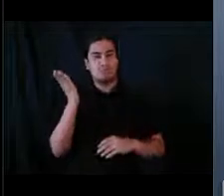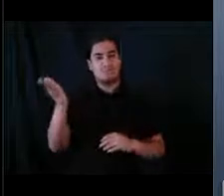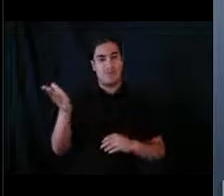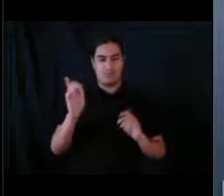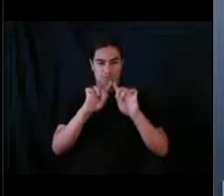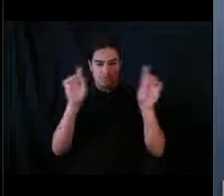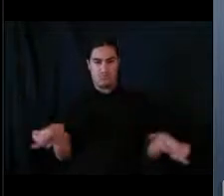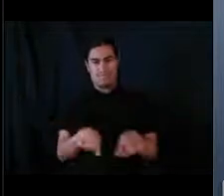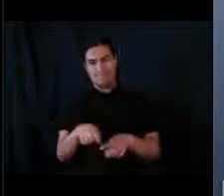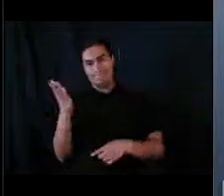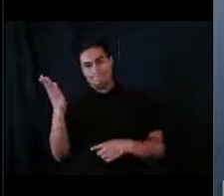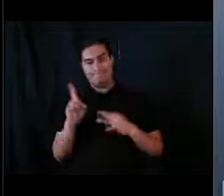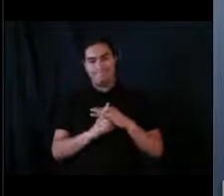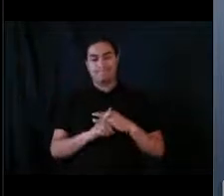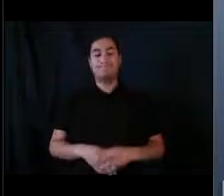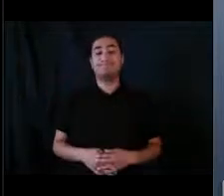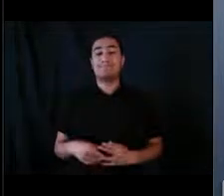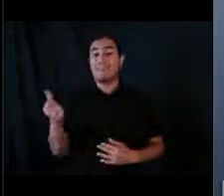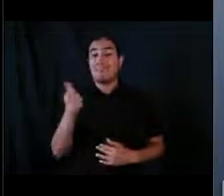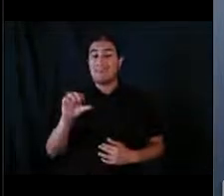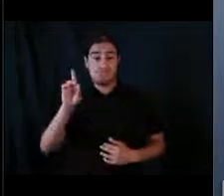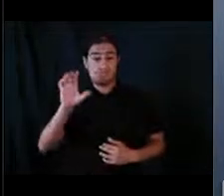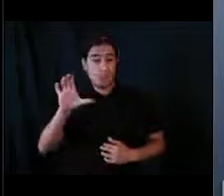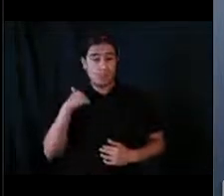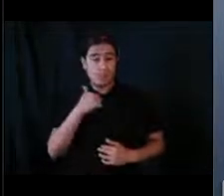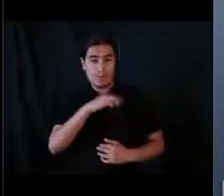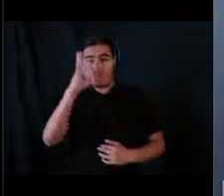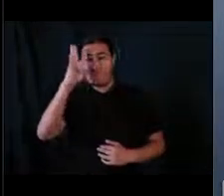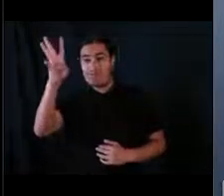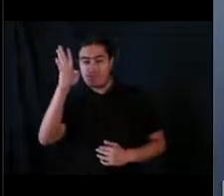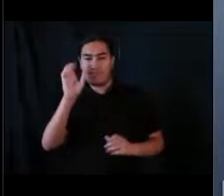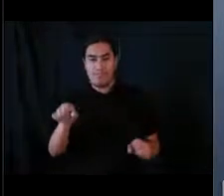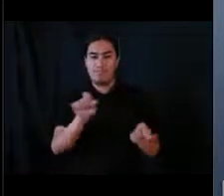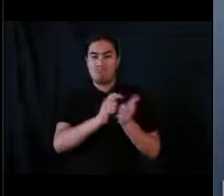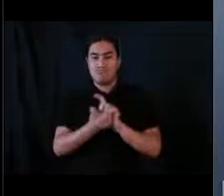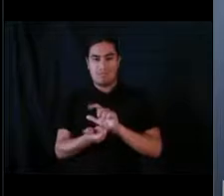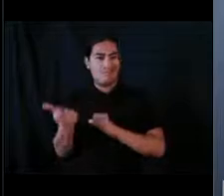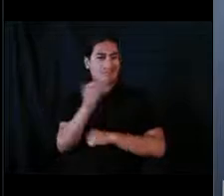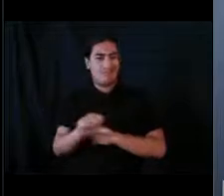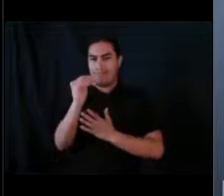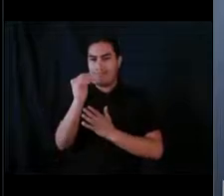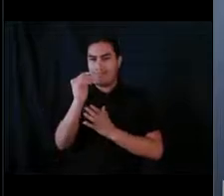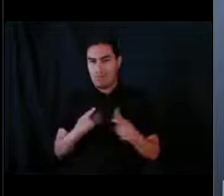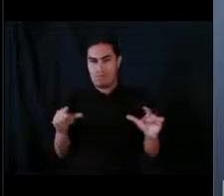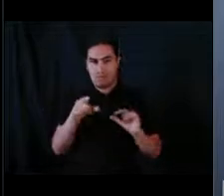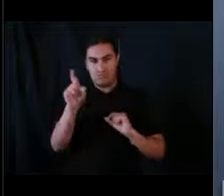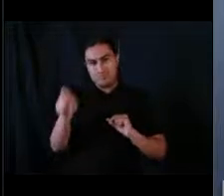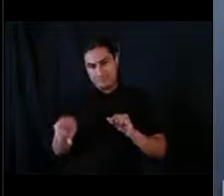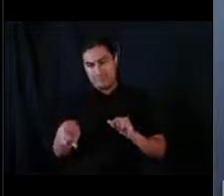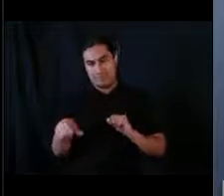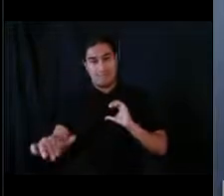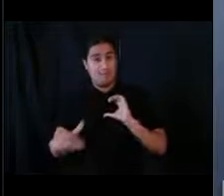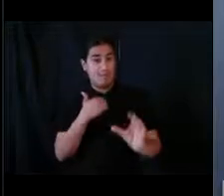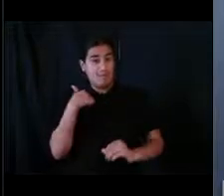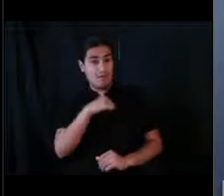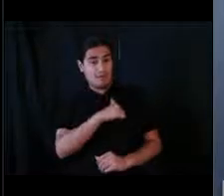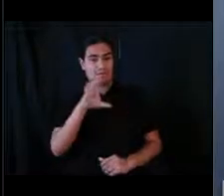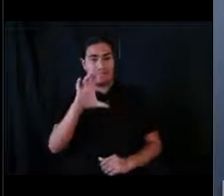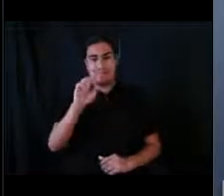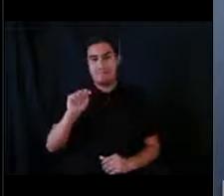screen any document the ctc creates can be translated into any language you need simply email us at